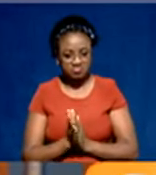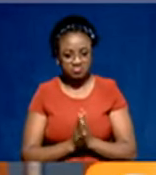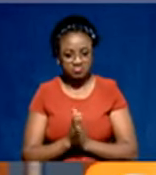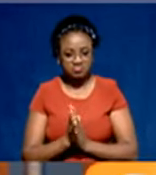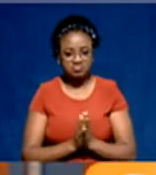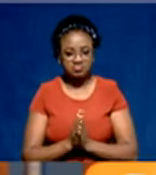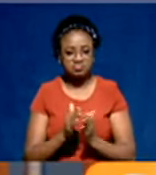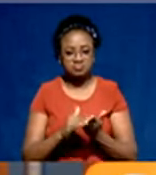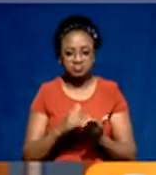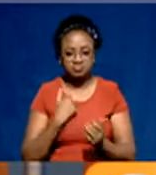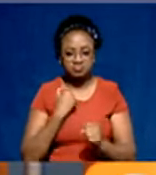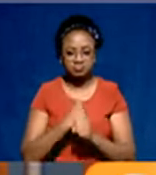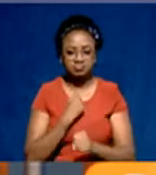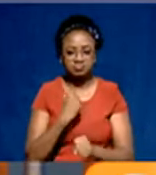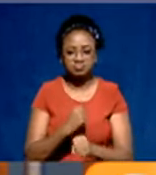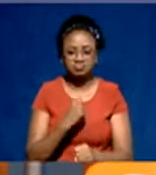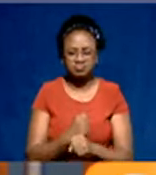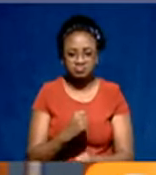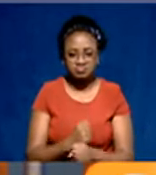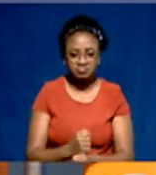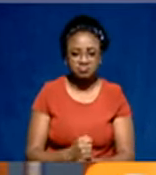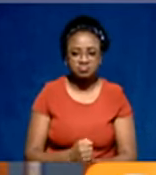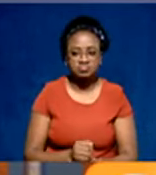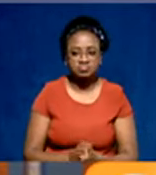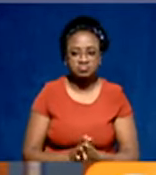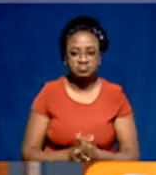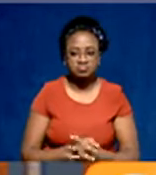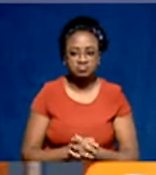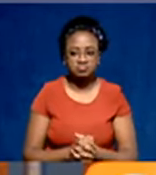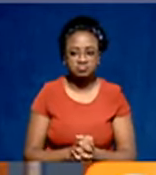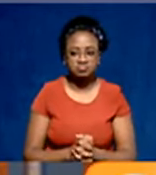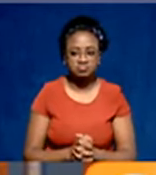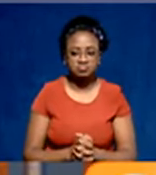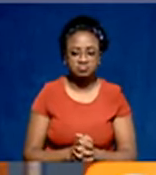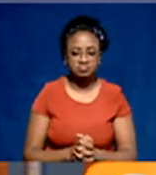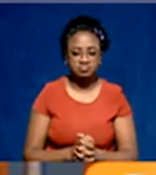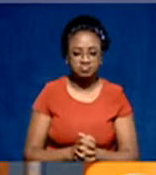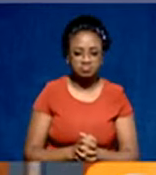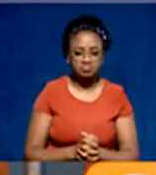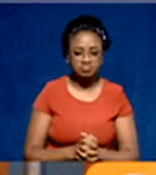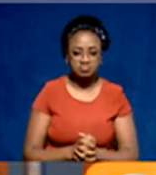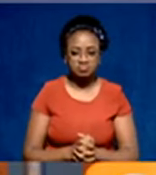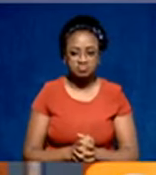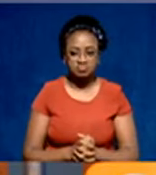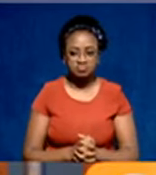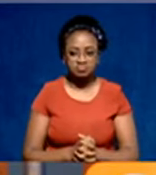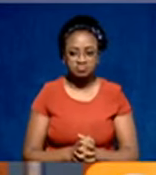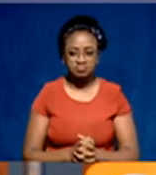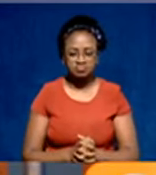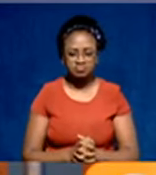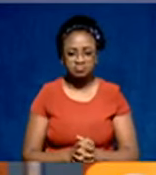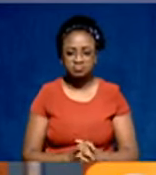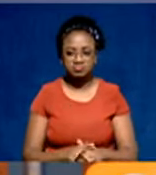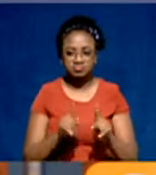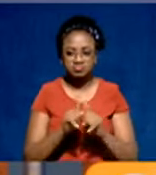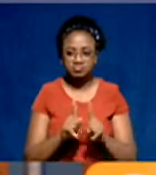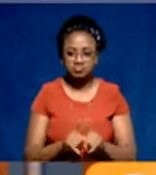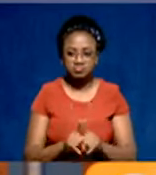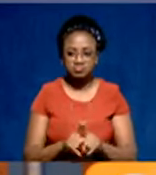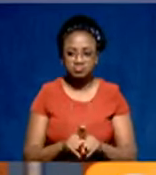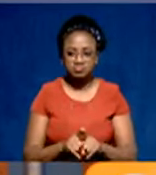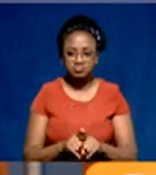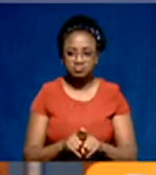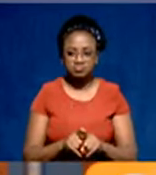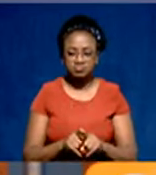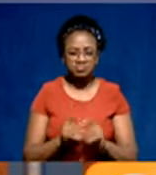and others. And they've constantly posed some gifts for any student who would appear